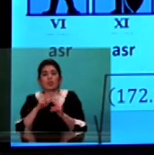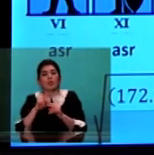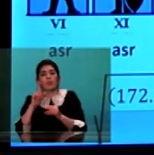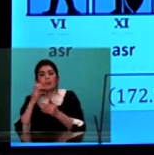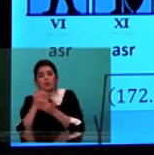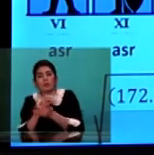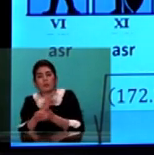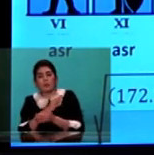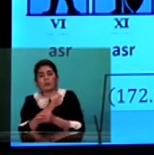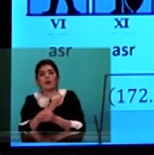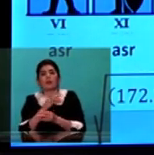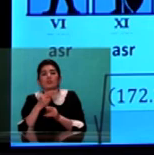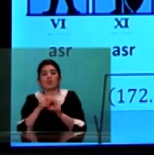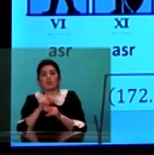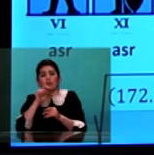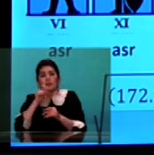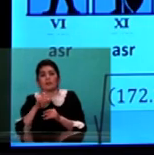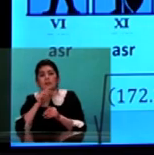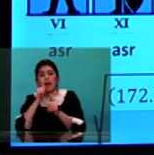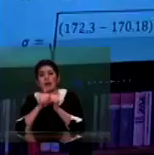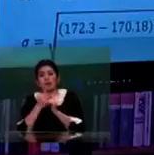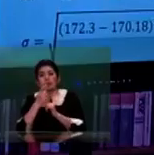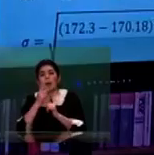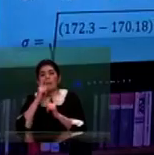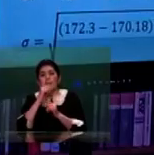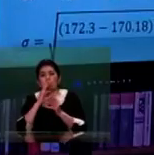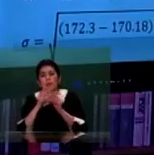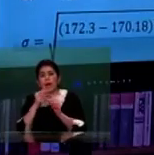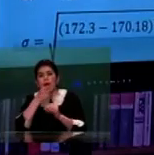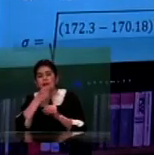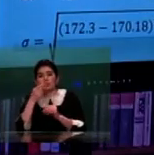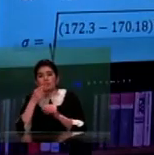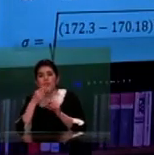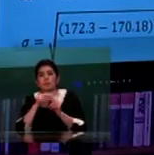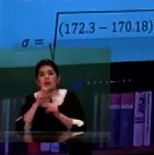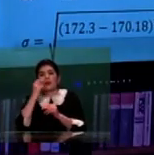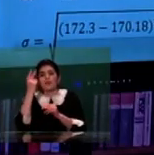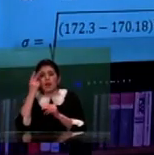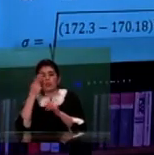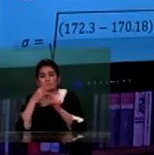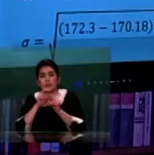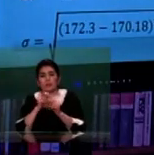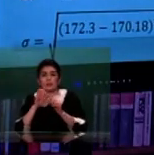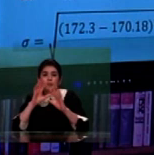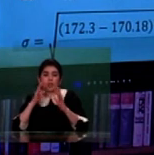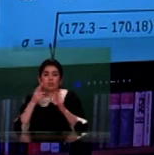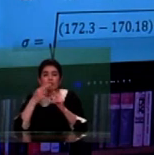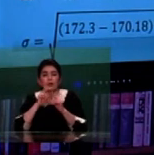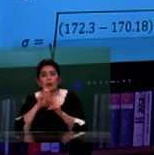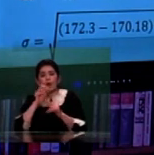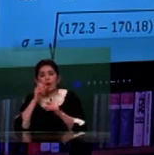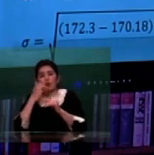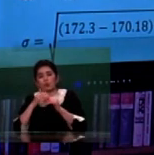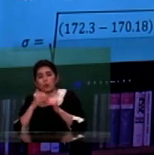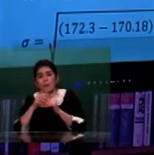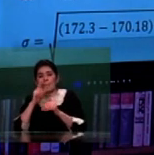topgandik? To'g'ri. O'sha har bitta miqdorning ayirmasining kvadrati. Demak, tasodifiy miqdor va